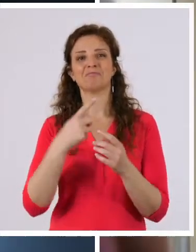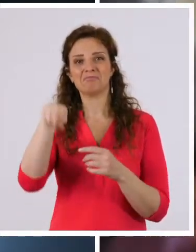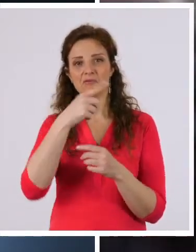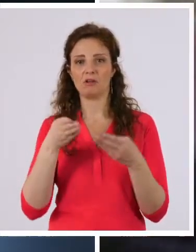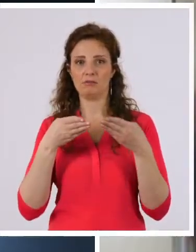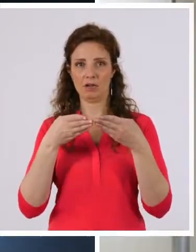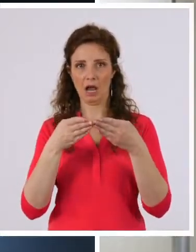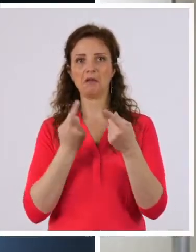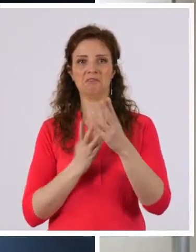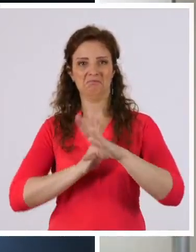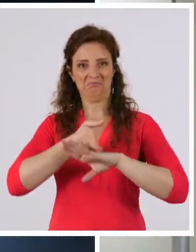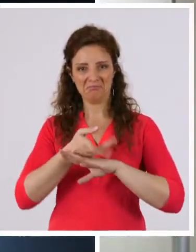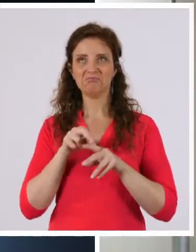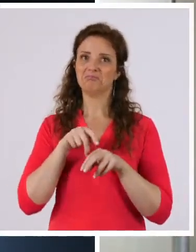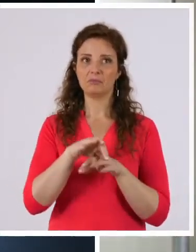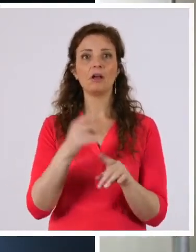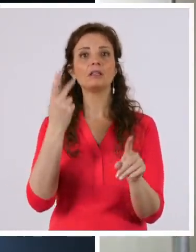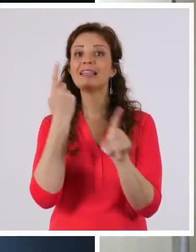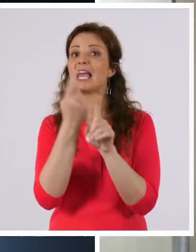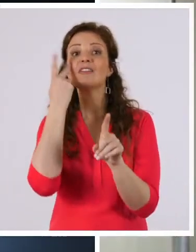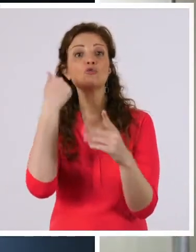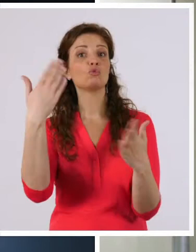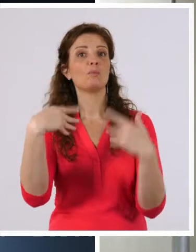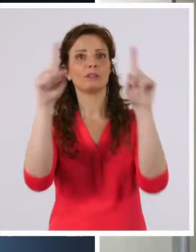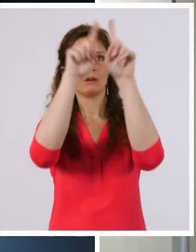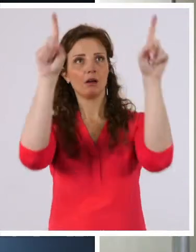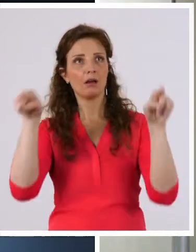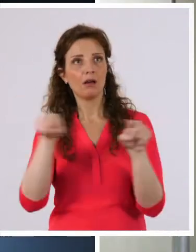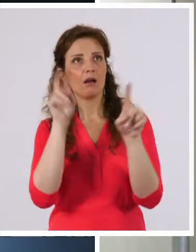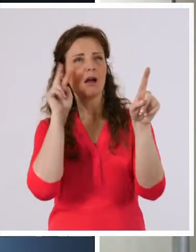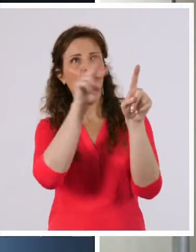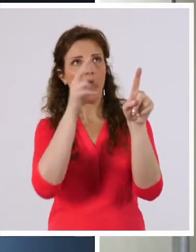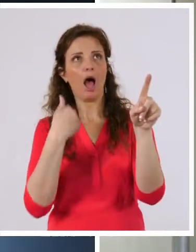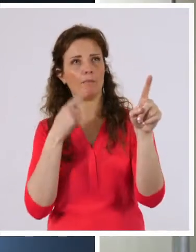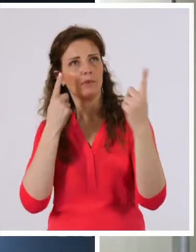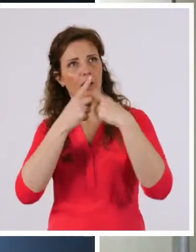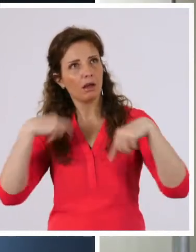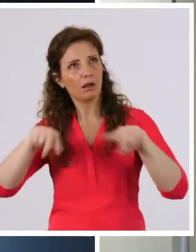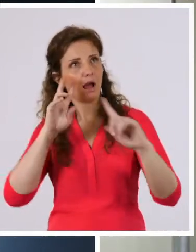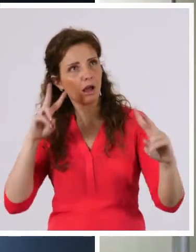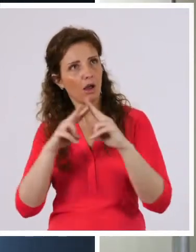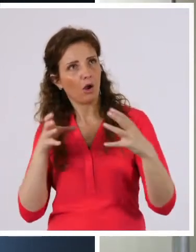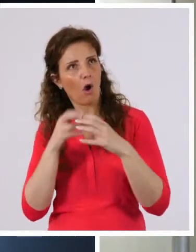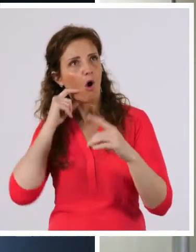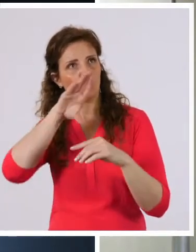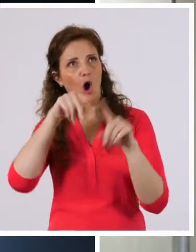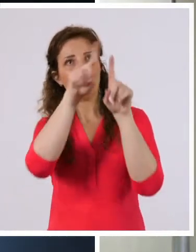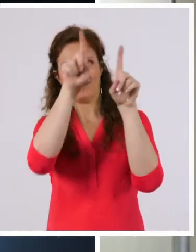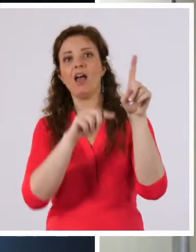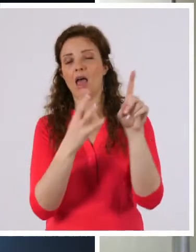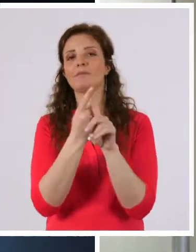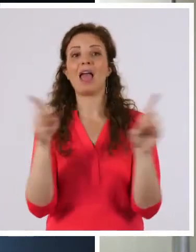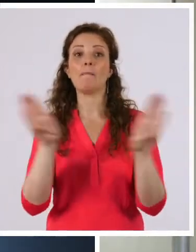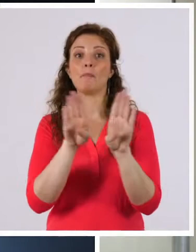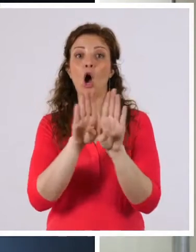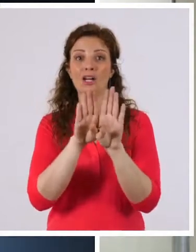After boarding the ship, please take the time to locate the meeting point assigned to you. This piece of information can be found on the back